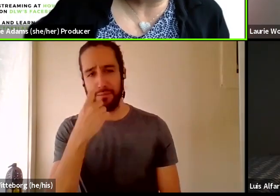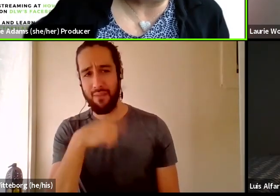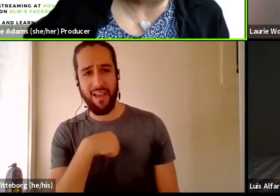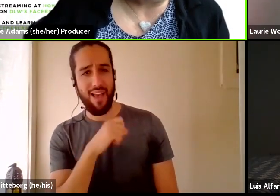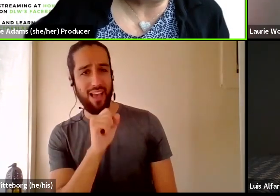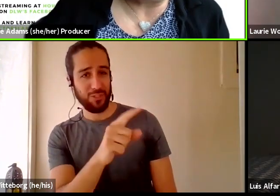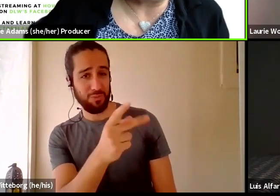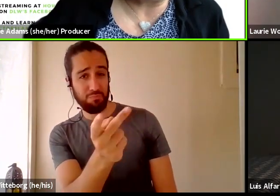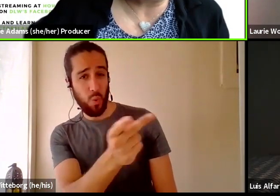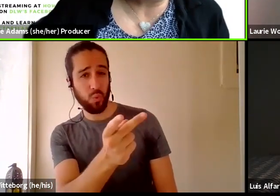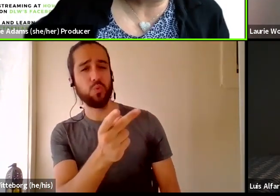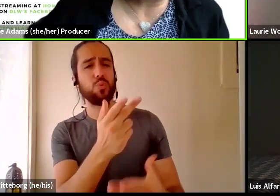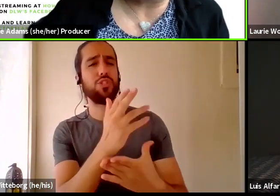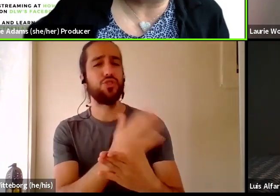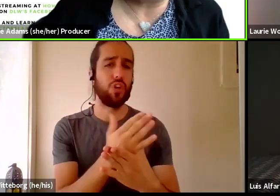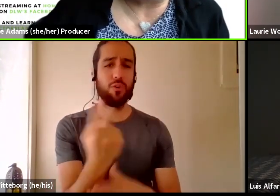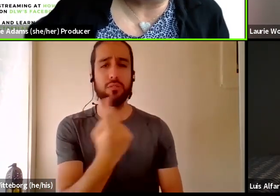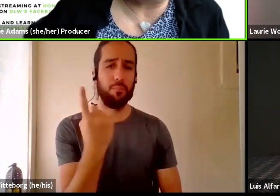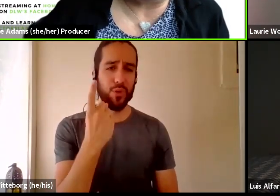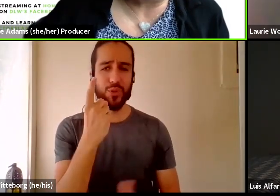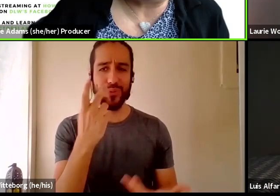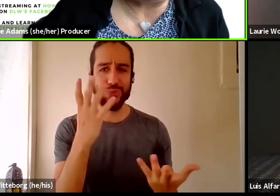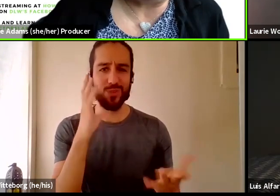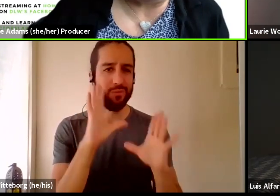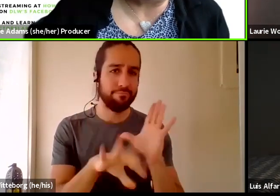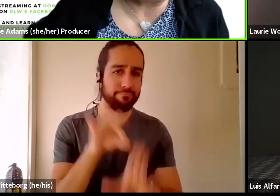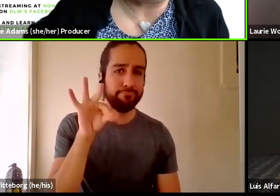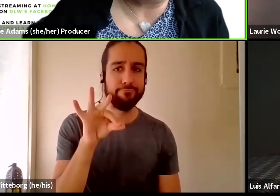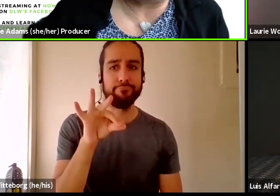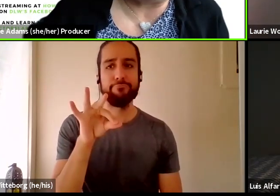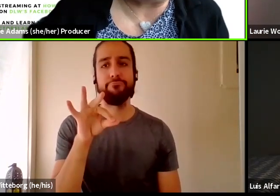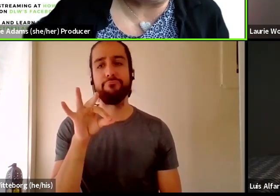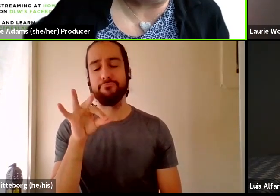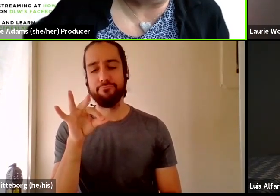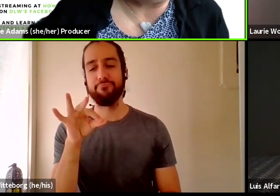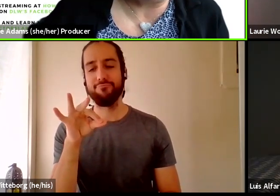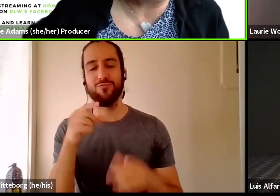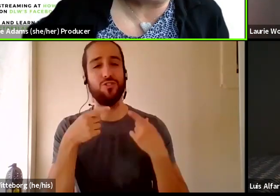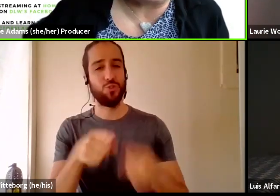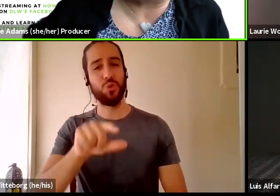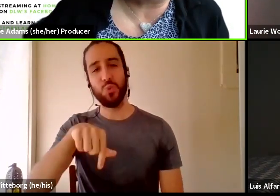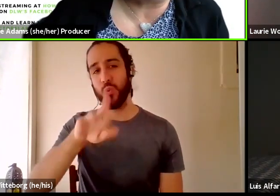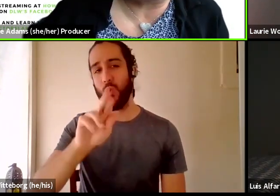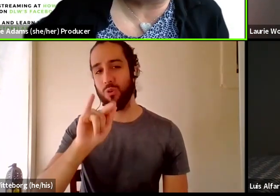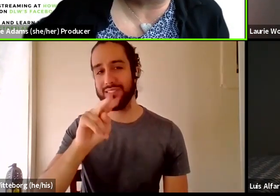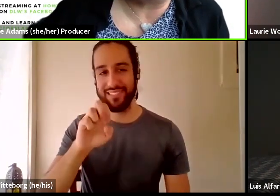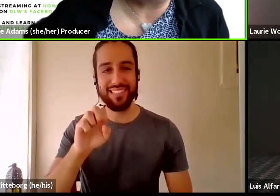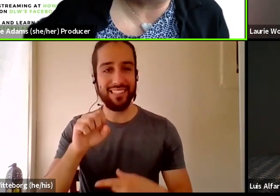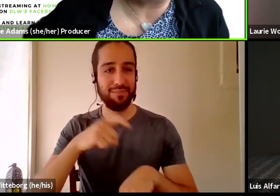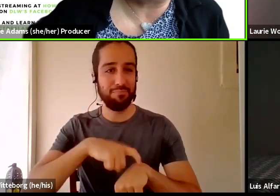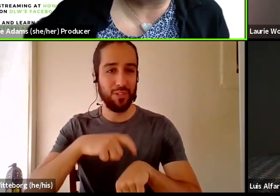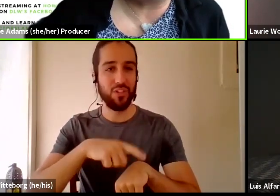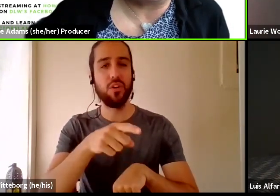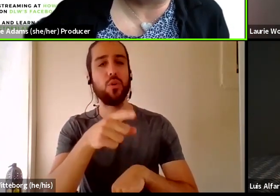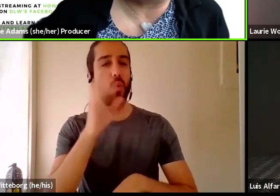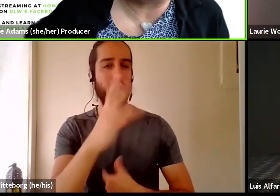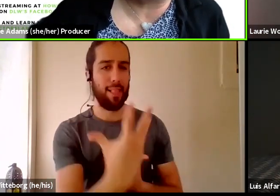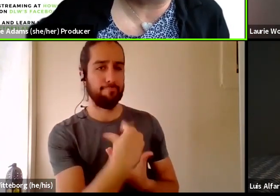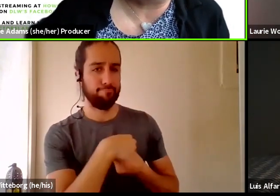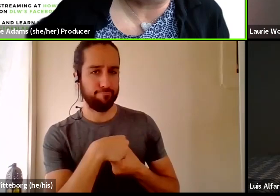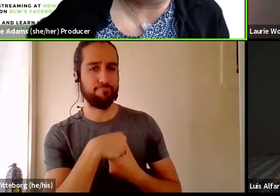share something you've learned or discovered during the quarantine period that you plan on incorporating into your practice as an artist moving forward